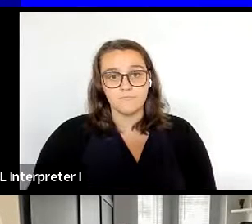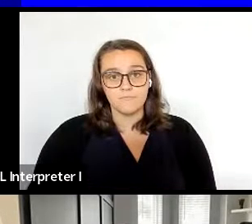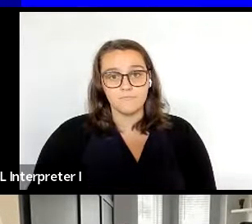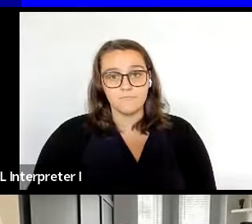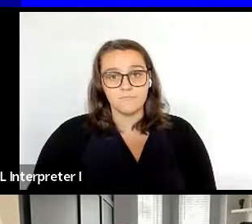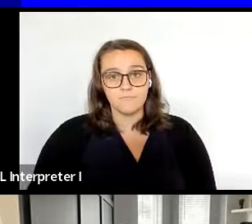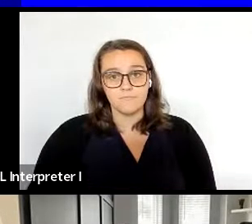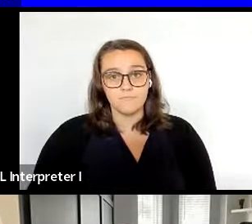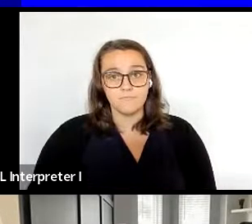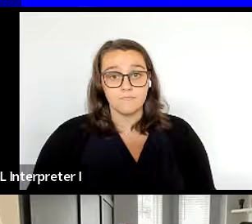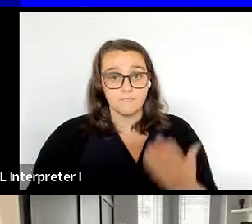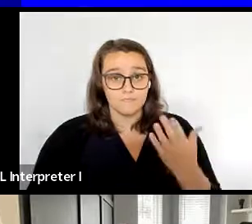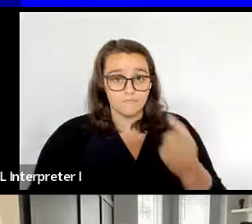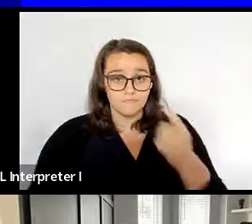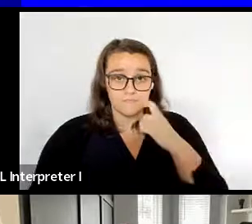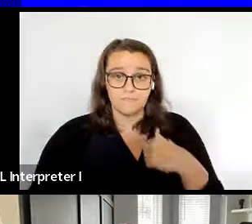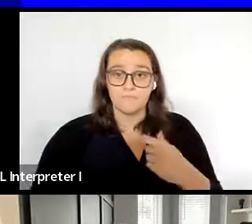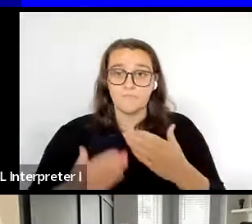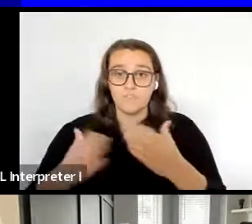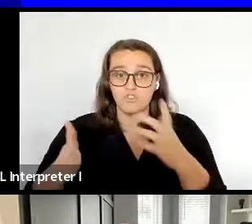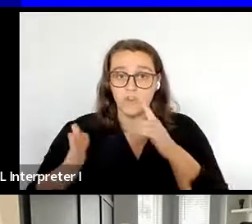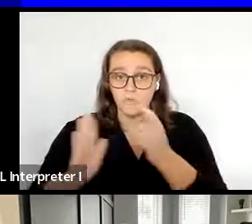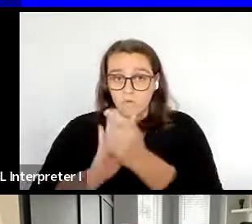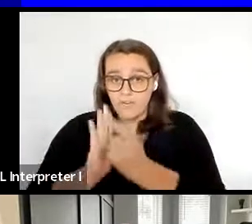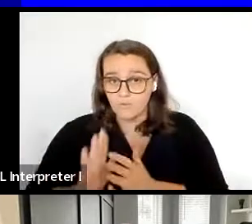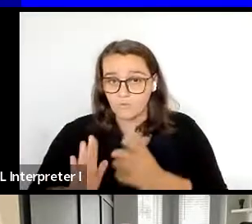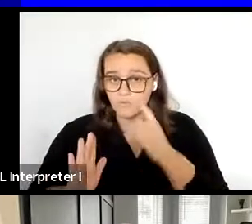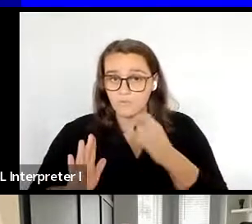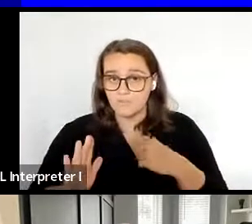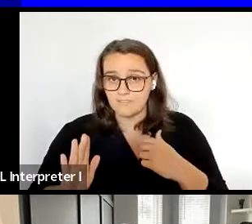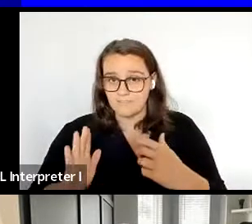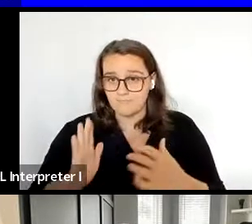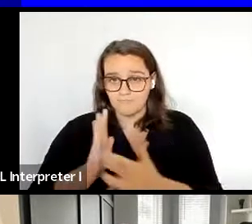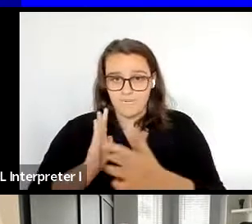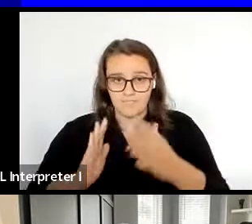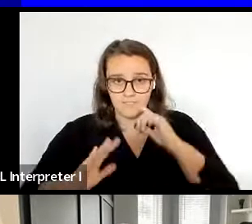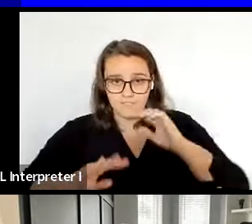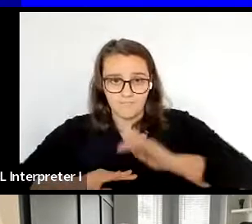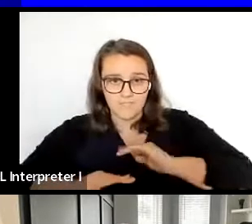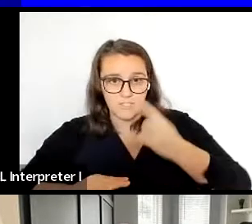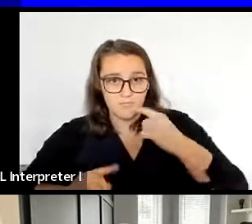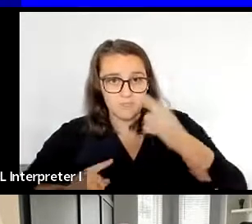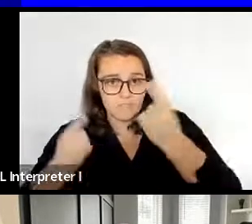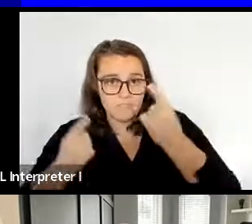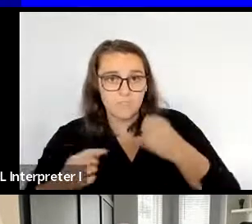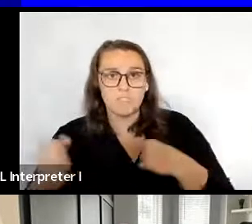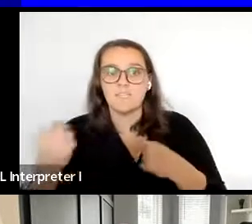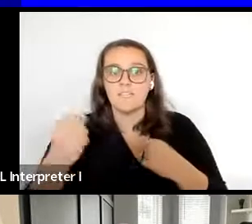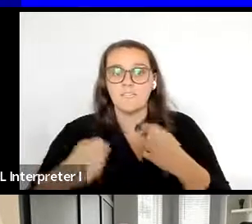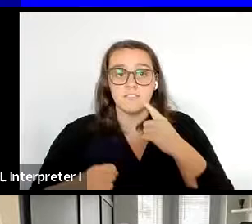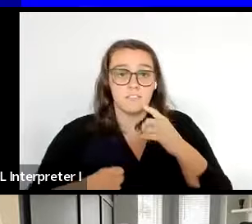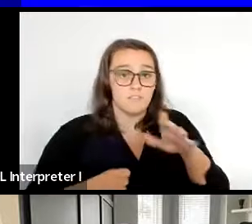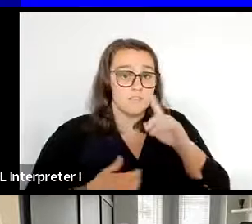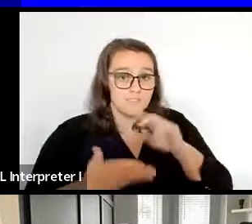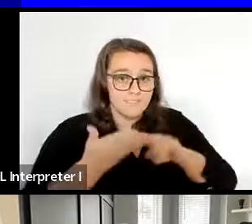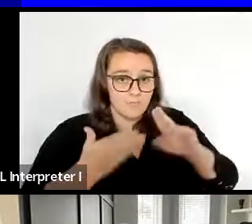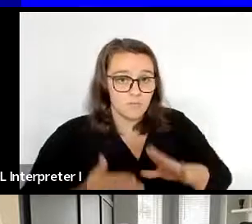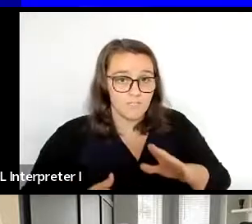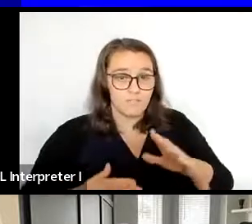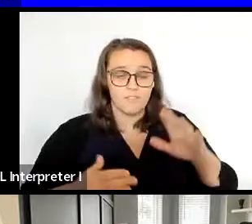Madam General Counsel, is the measure legally and technically sufficient for our consideration? Yes, it is. Madam Secretary, is the record complete? Yes, it